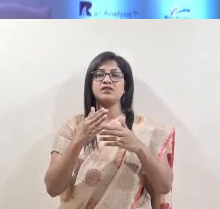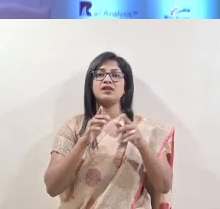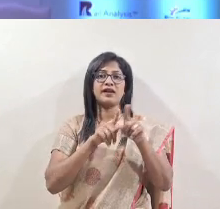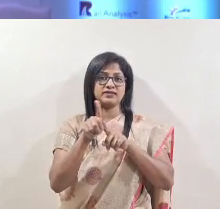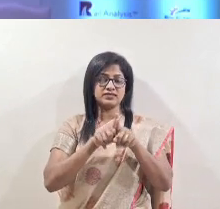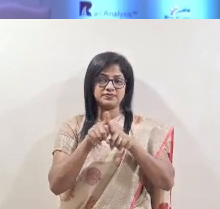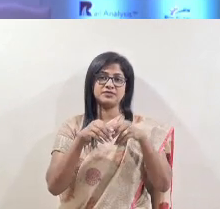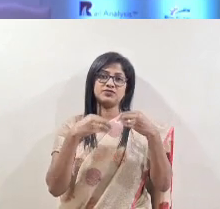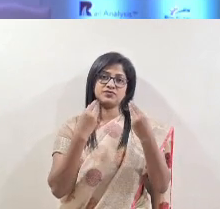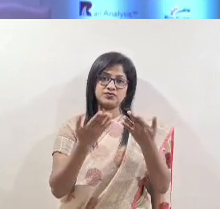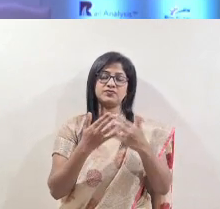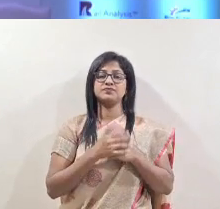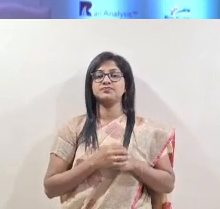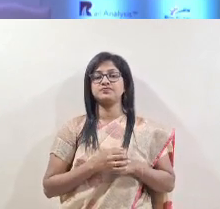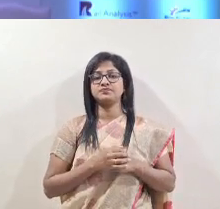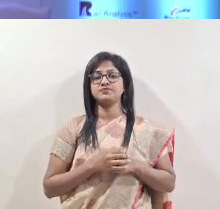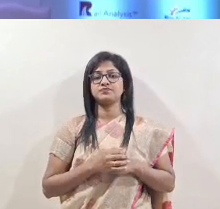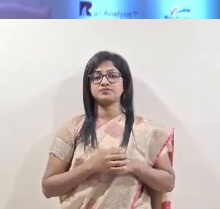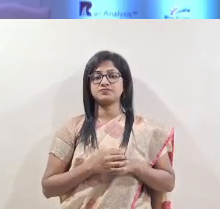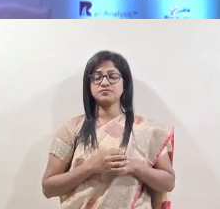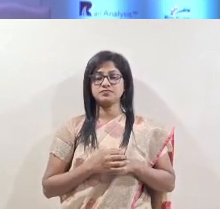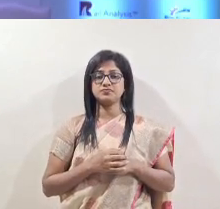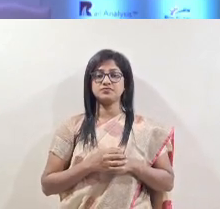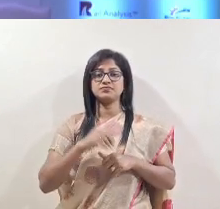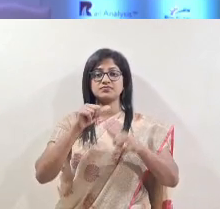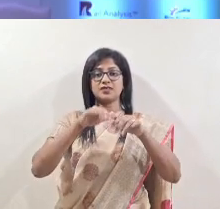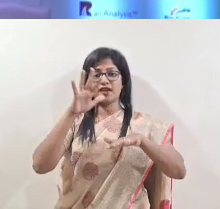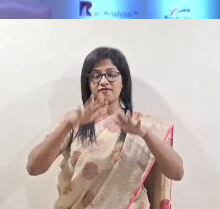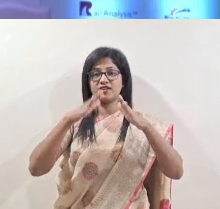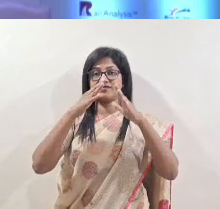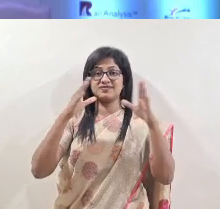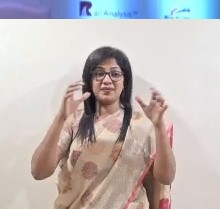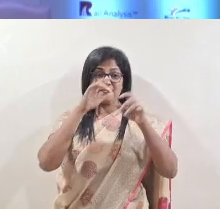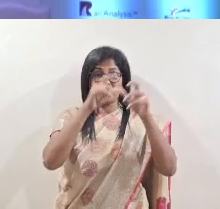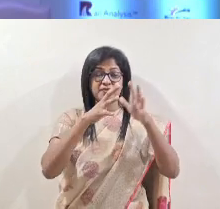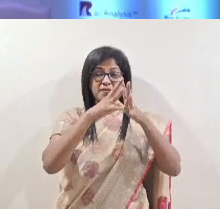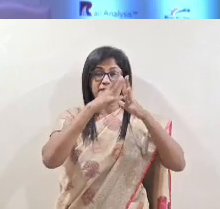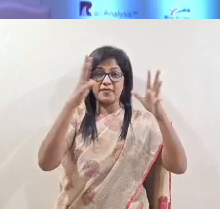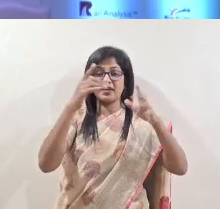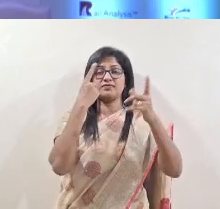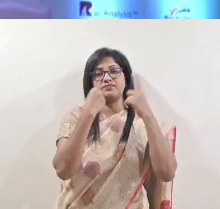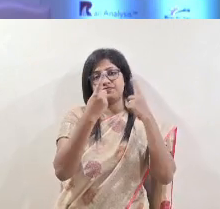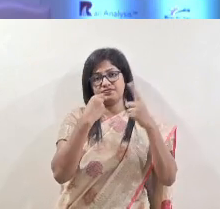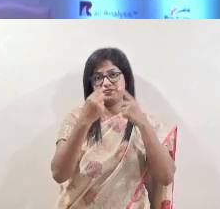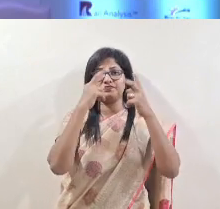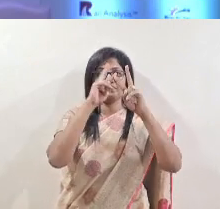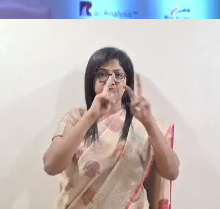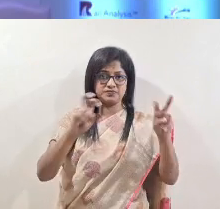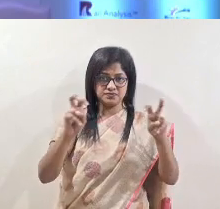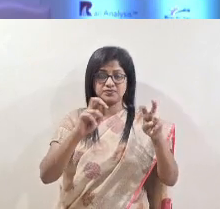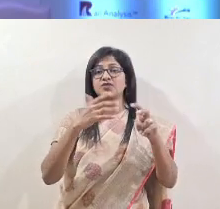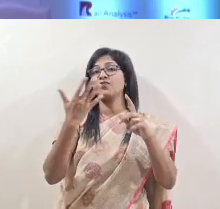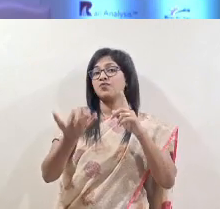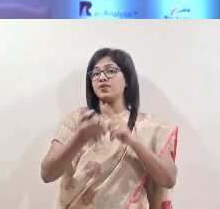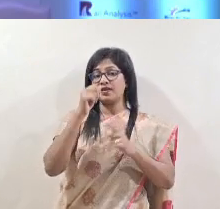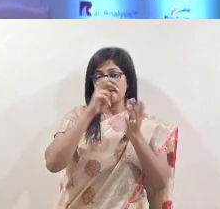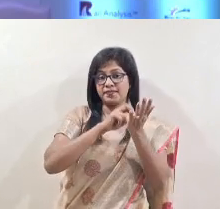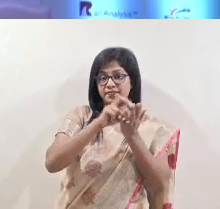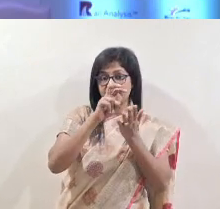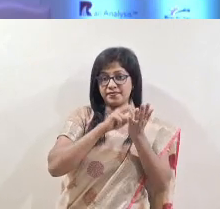run. Then average density analysis was included to identify the